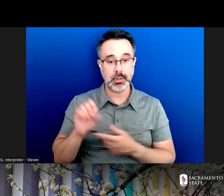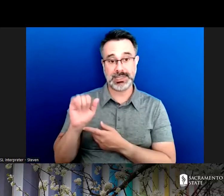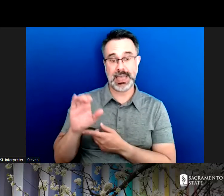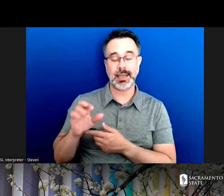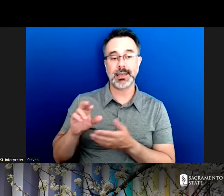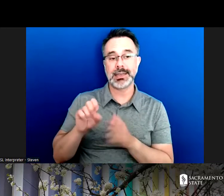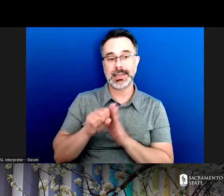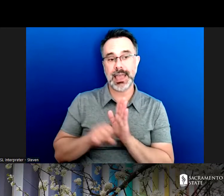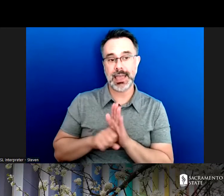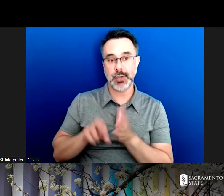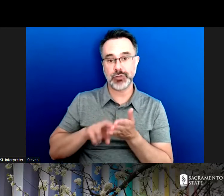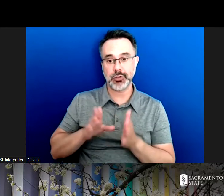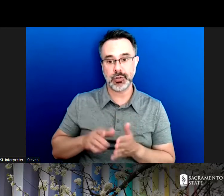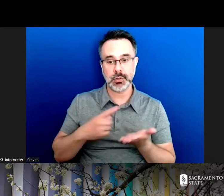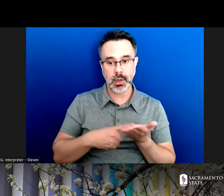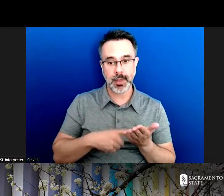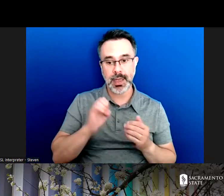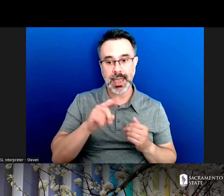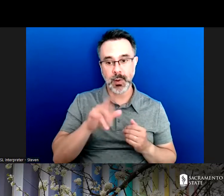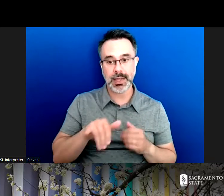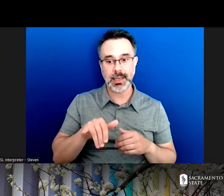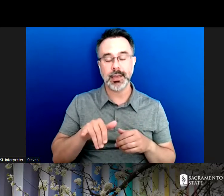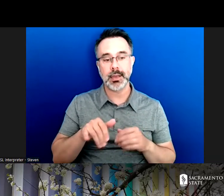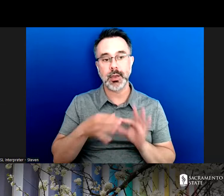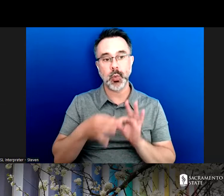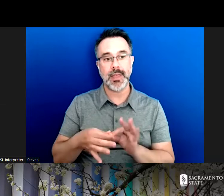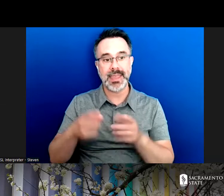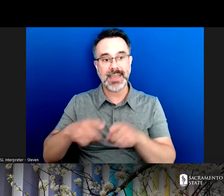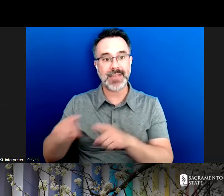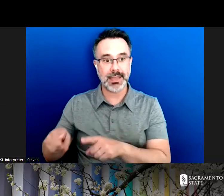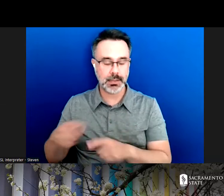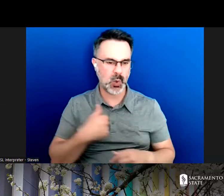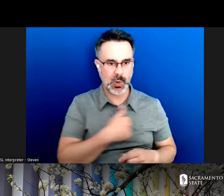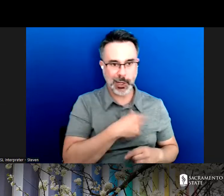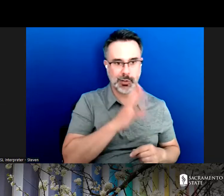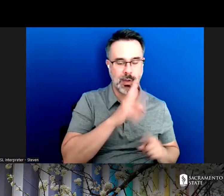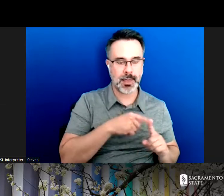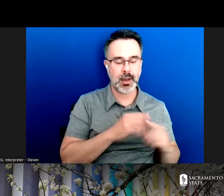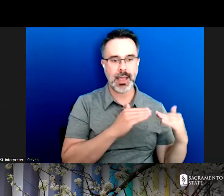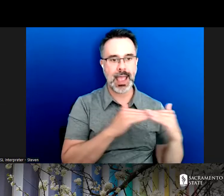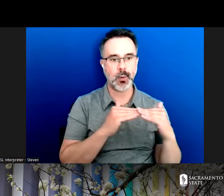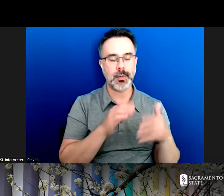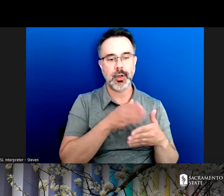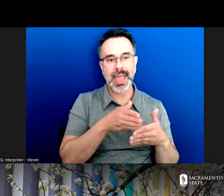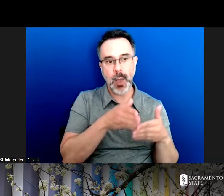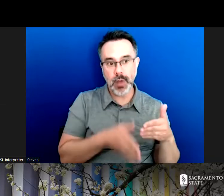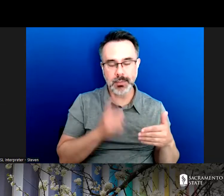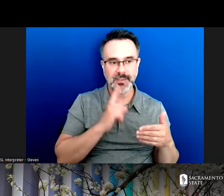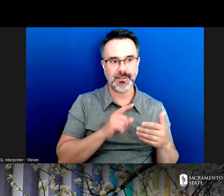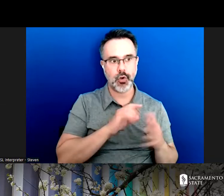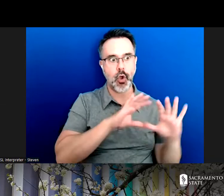talk about equity in relationship to these events, we are talking about equitable outcomes for all these